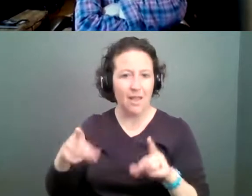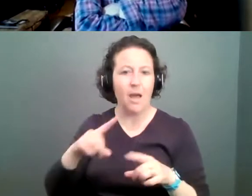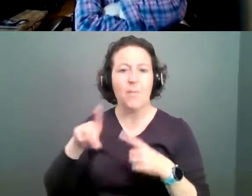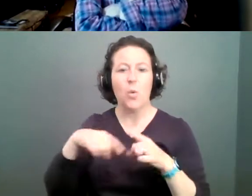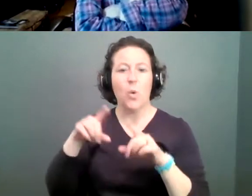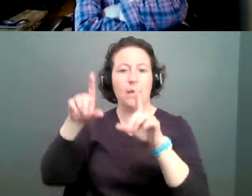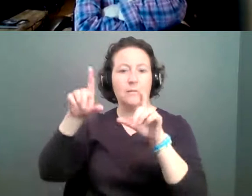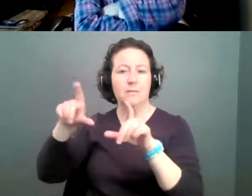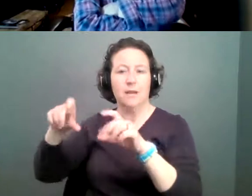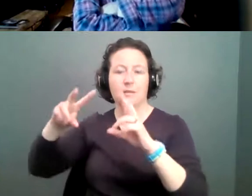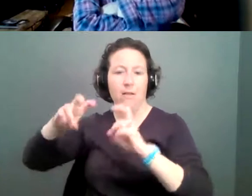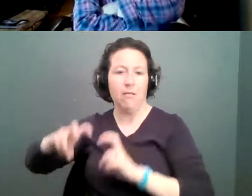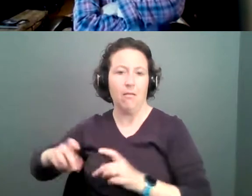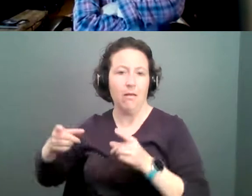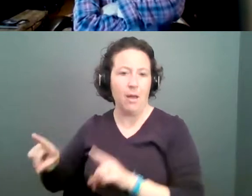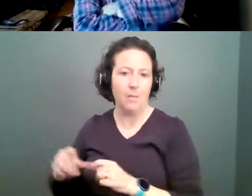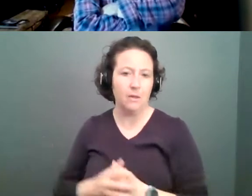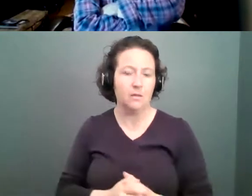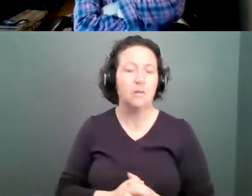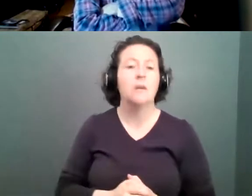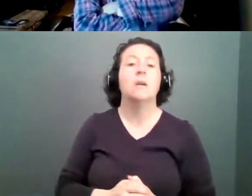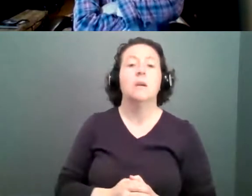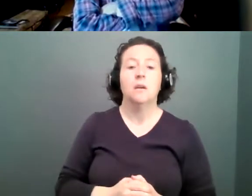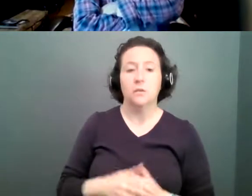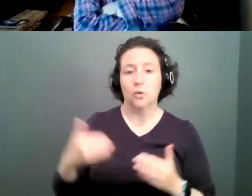are analyzed. As we approach the